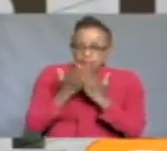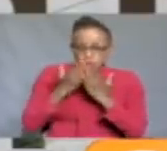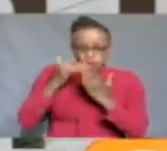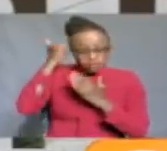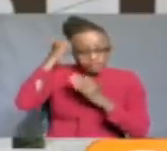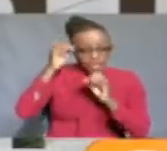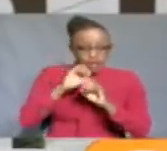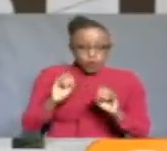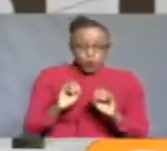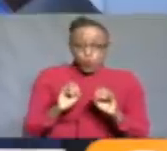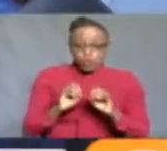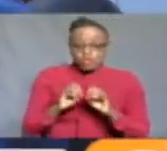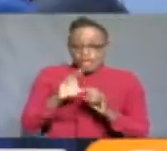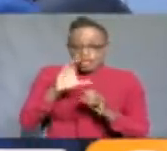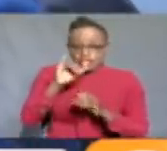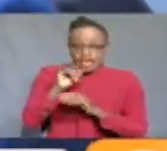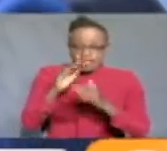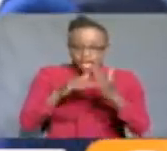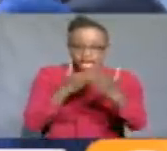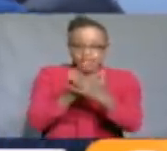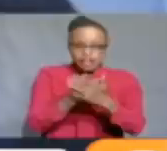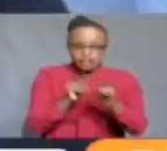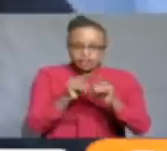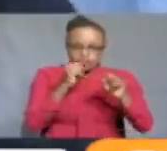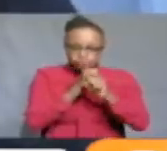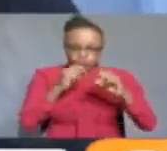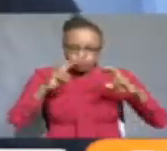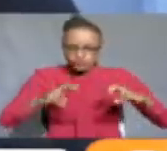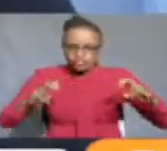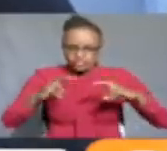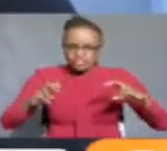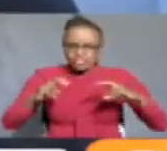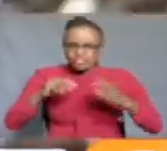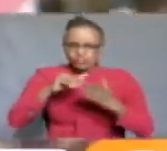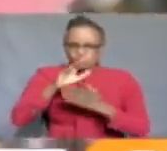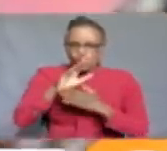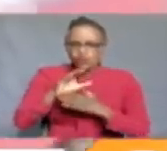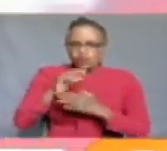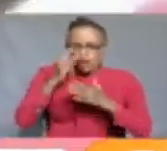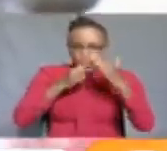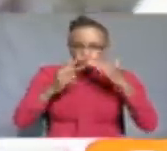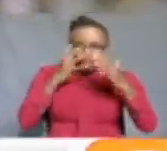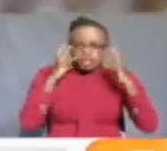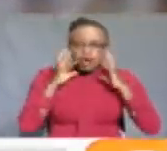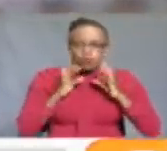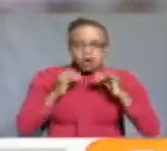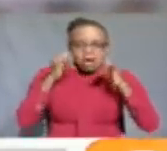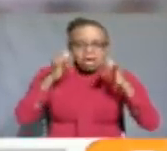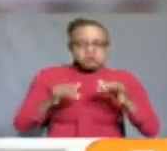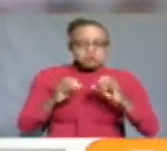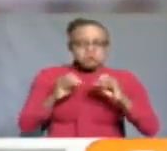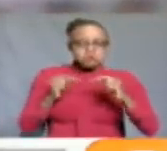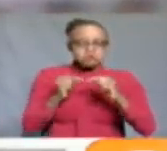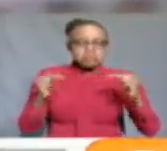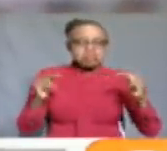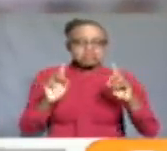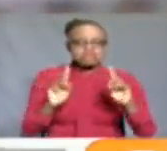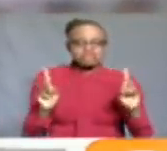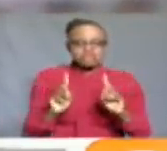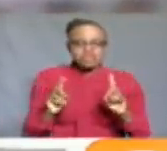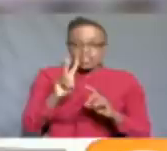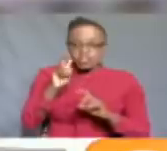evening, detectives had arrived at the estate to conduct investigations. Prophet Owuor is not new to controversy.